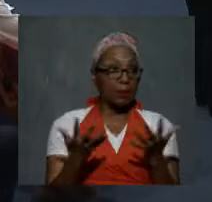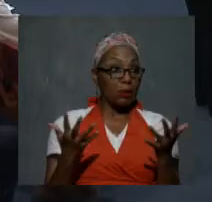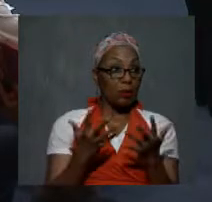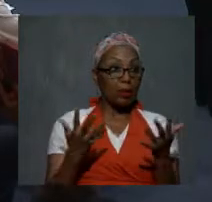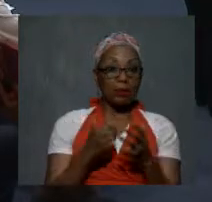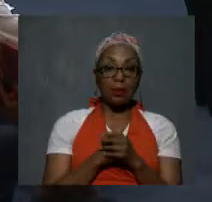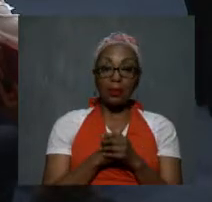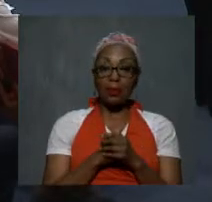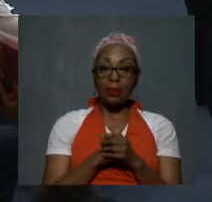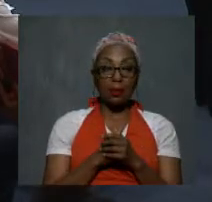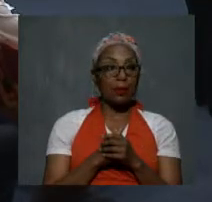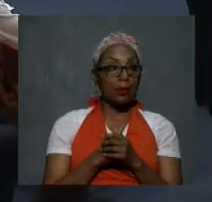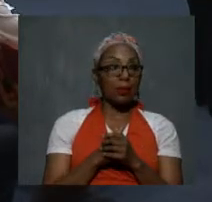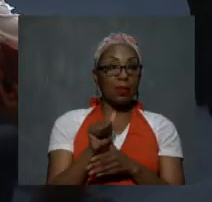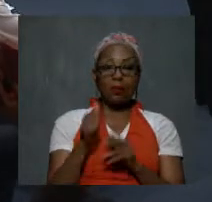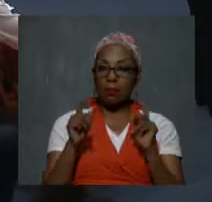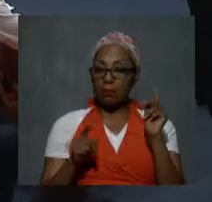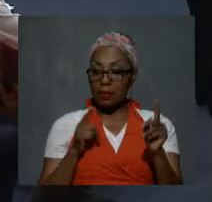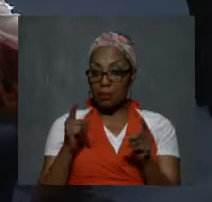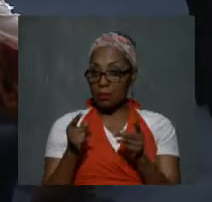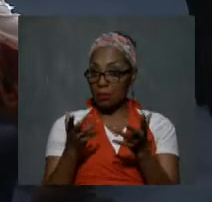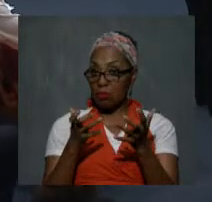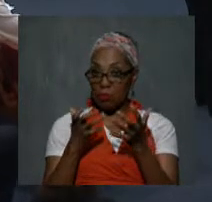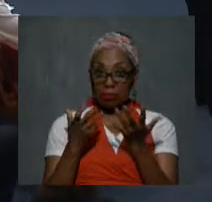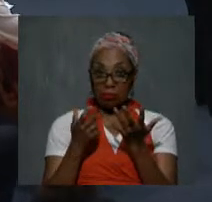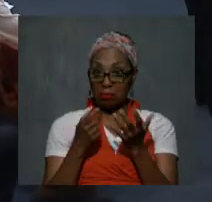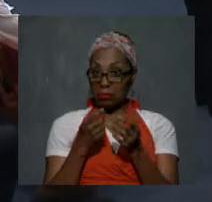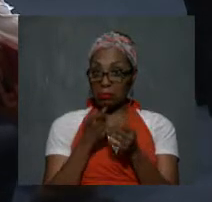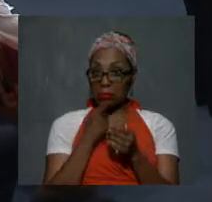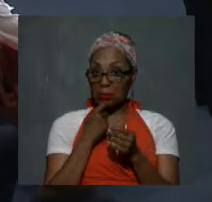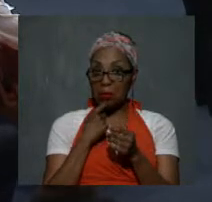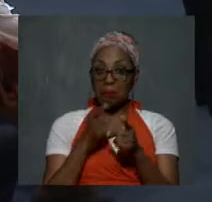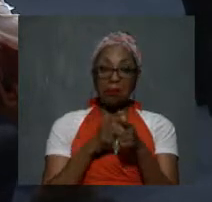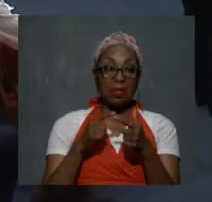holders might have to say, and then we'll be glad to respond to everybody.